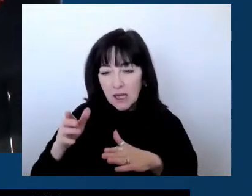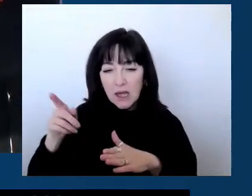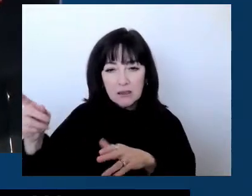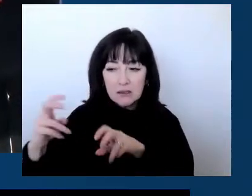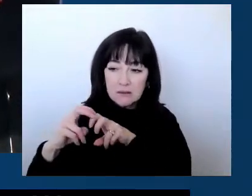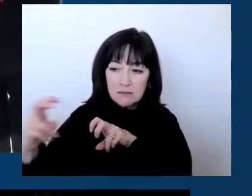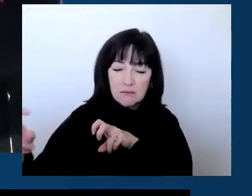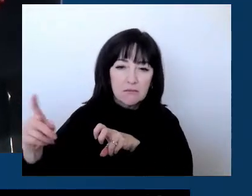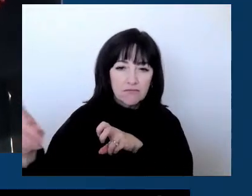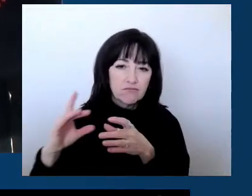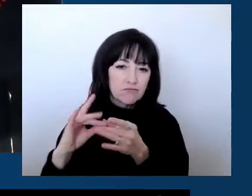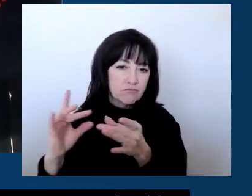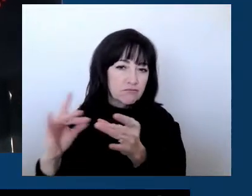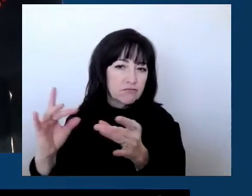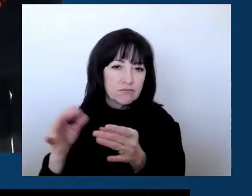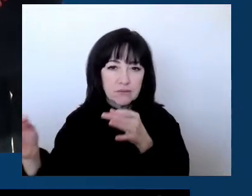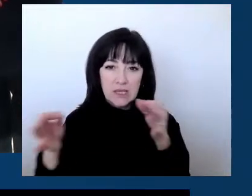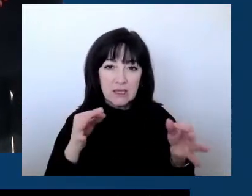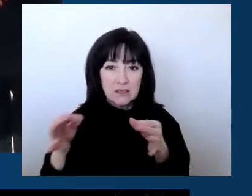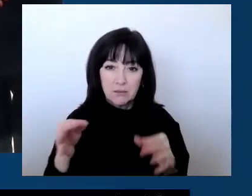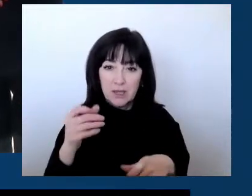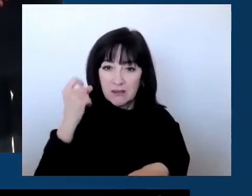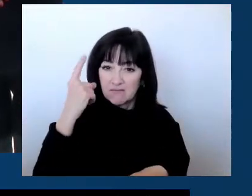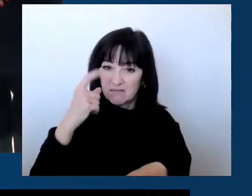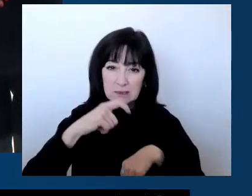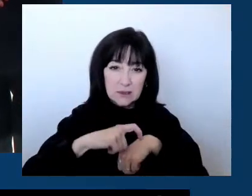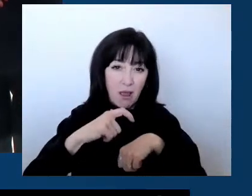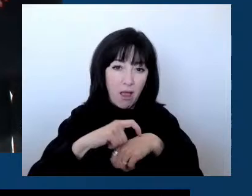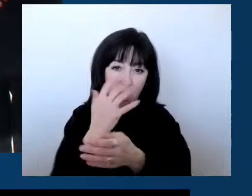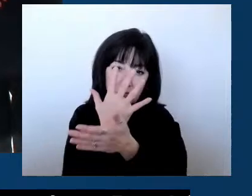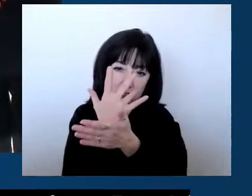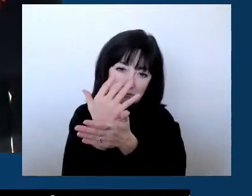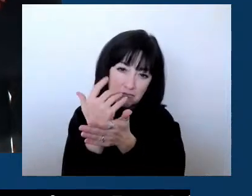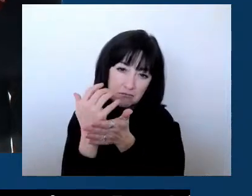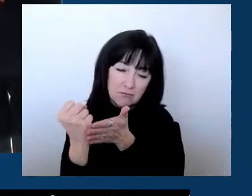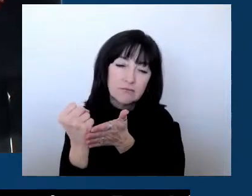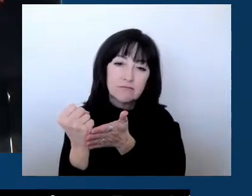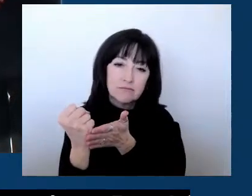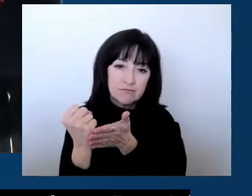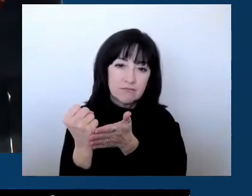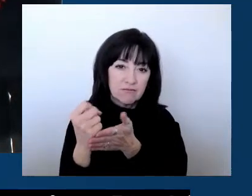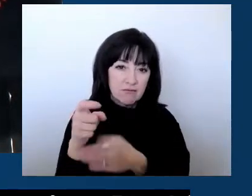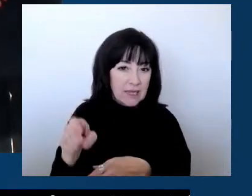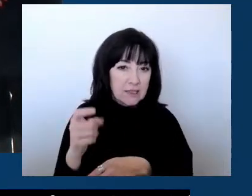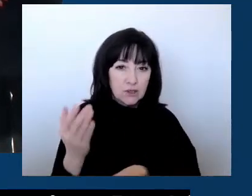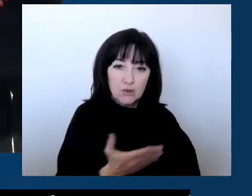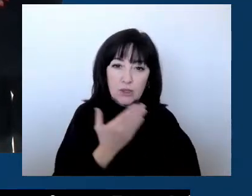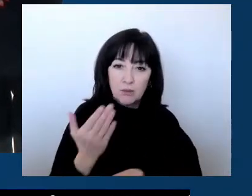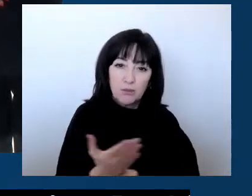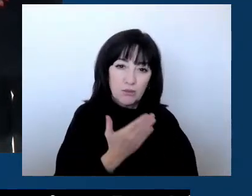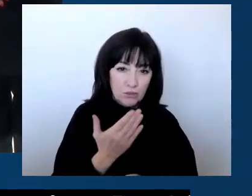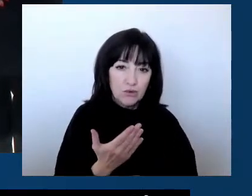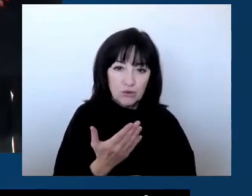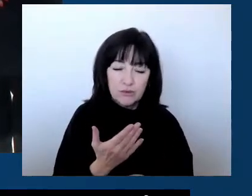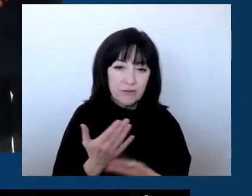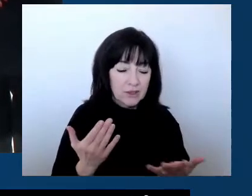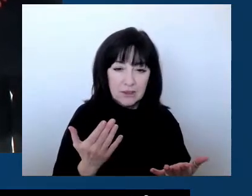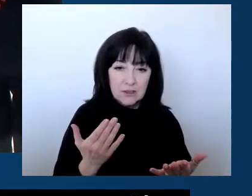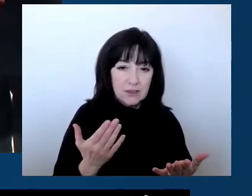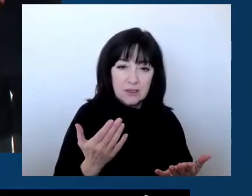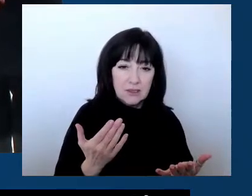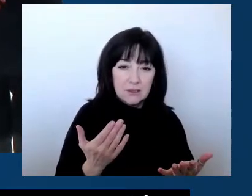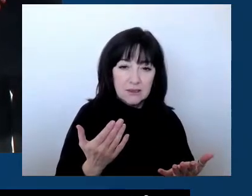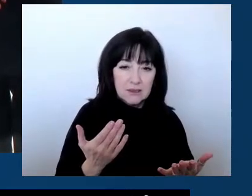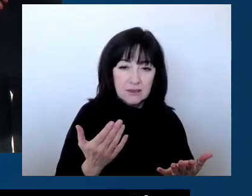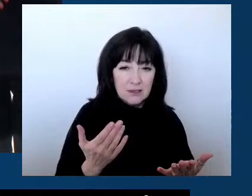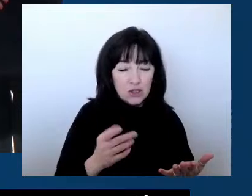action. And I would add, we always talk about climate in terms of the consequences if we fail, and rightly so because they are dire, but this is also